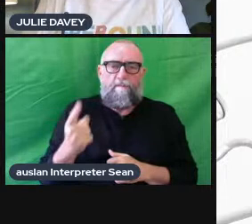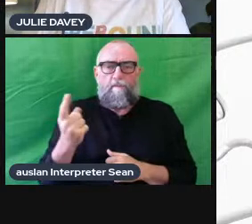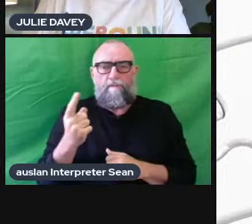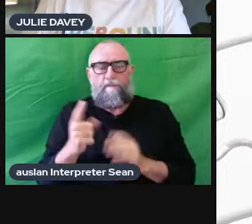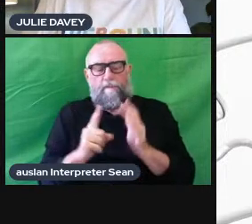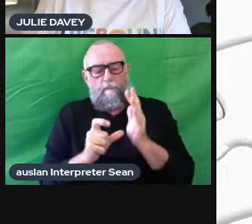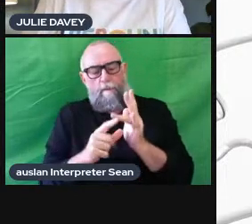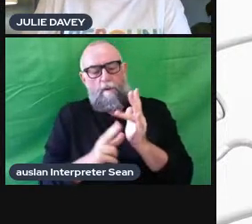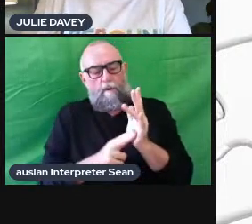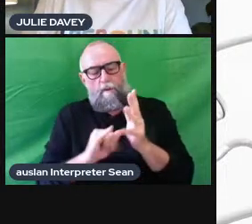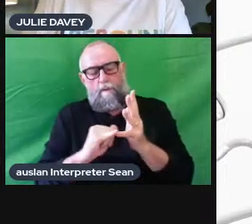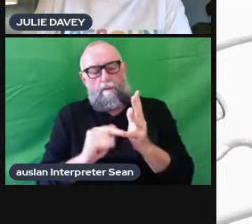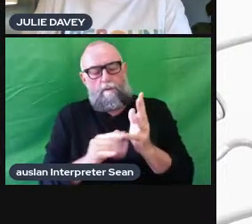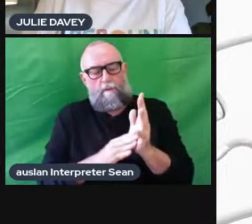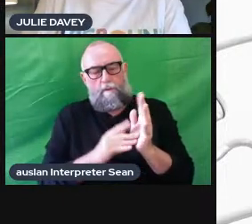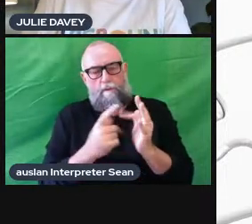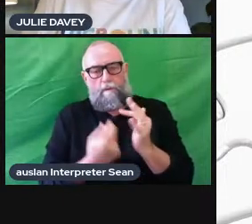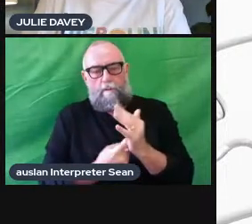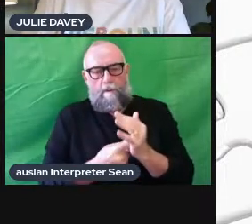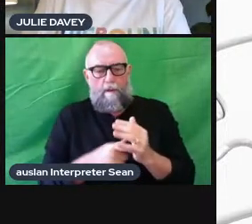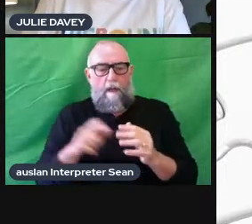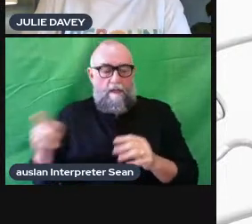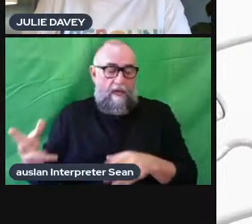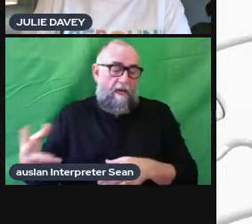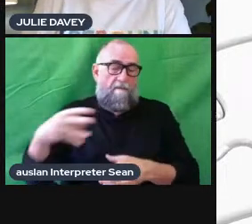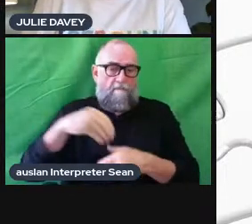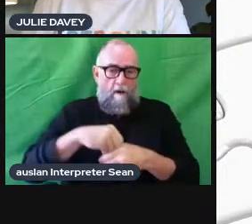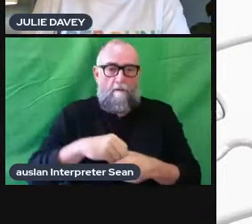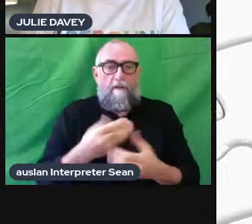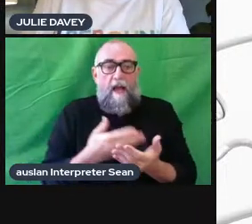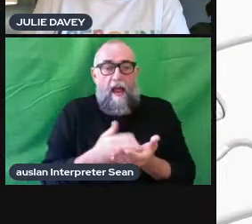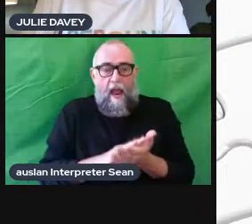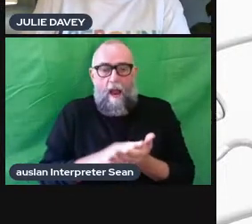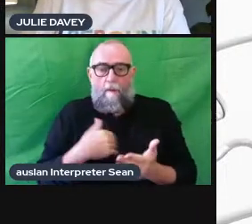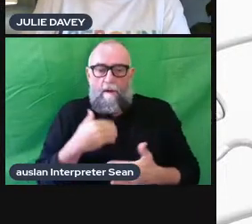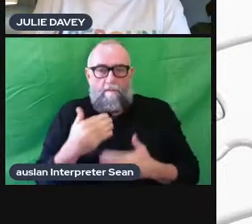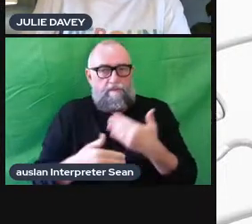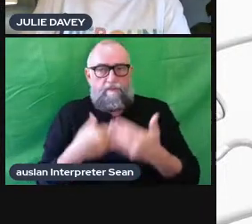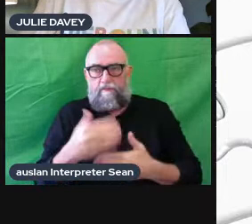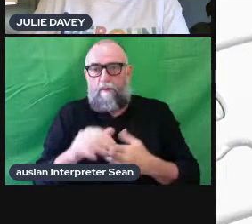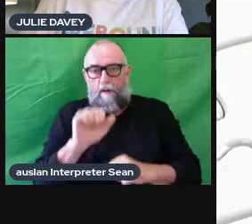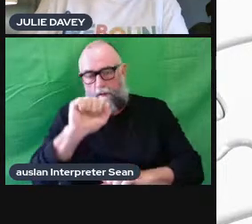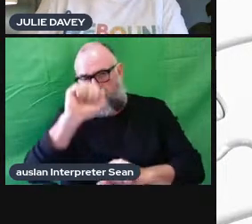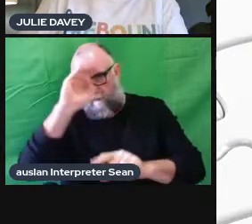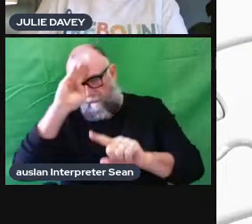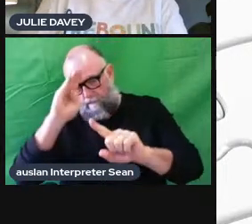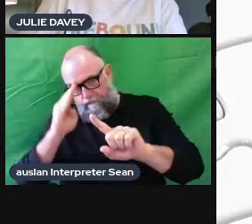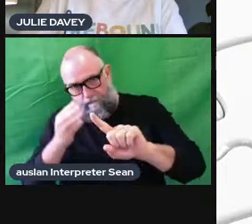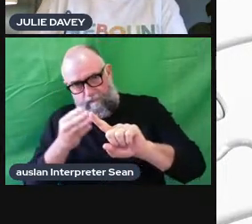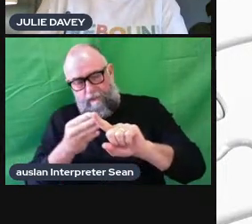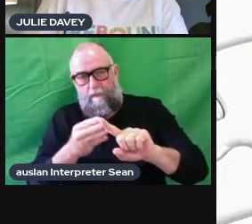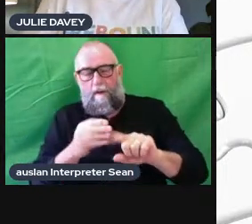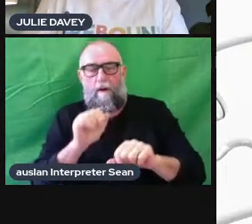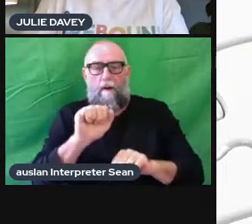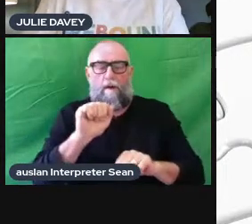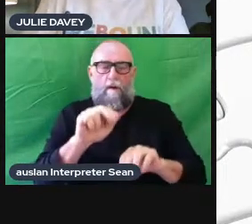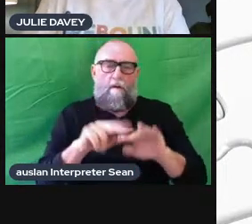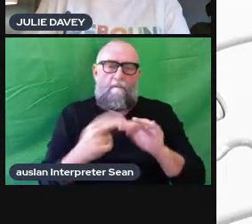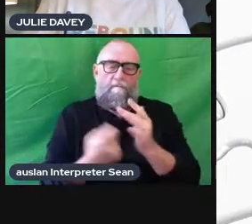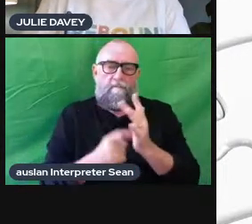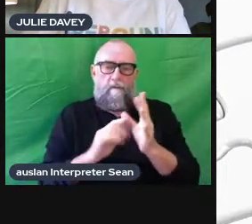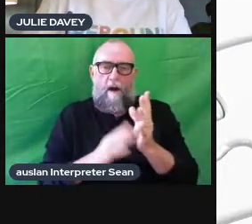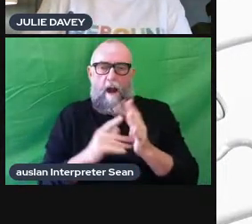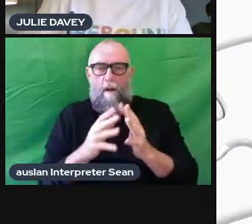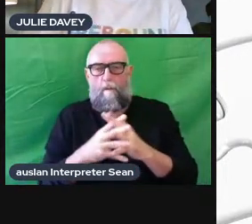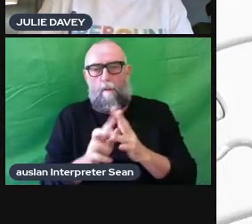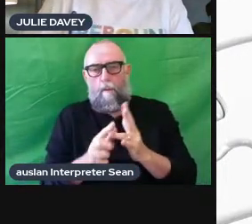in operationalising your objectives, finessing the framework of your research, and devising the co-design